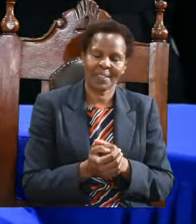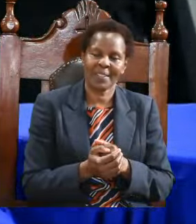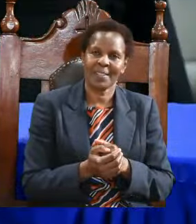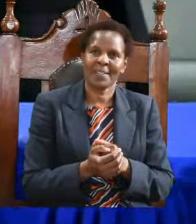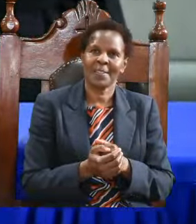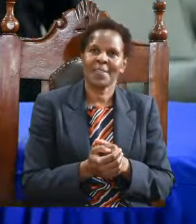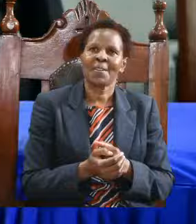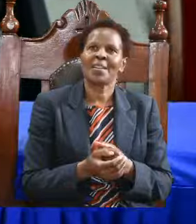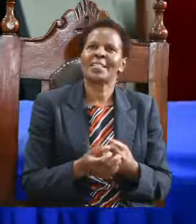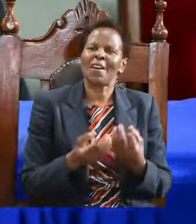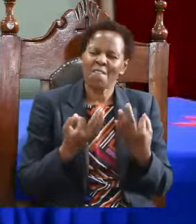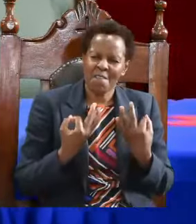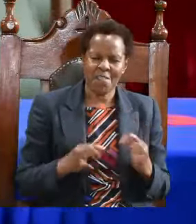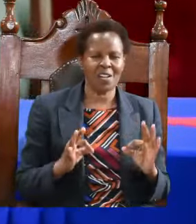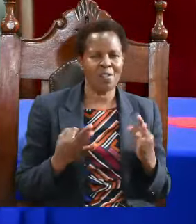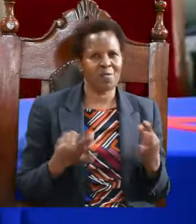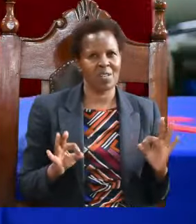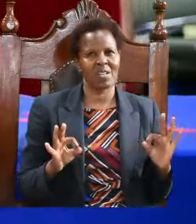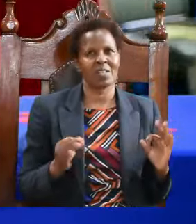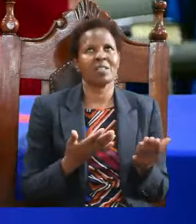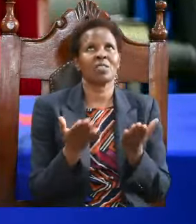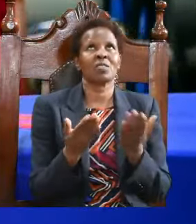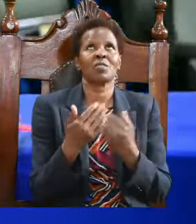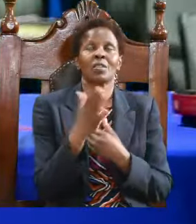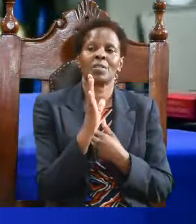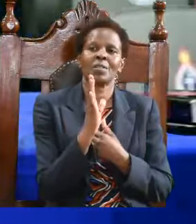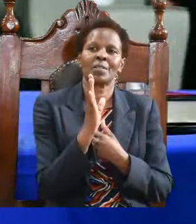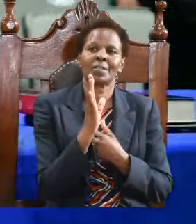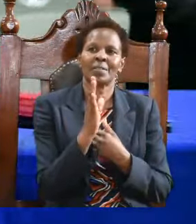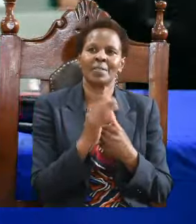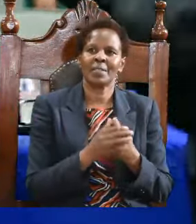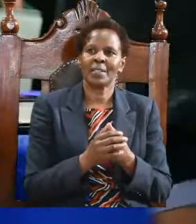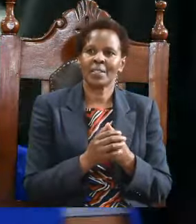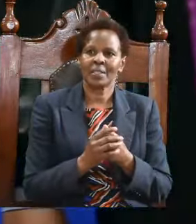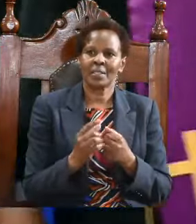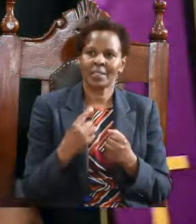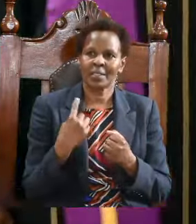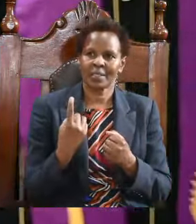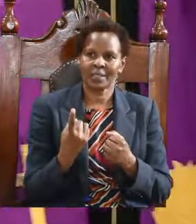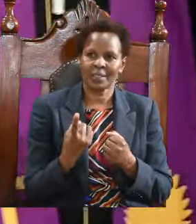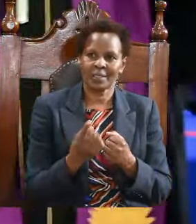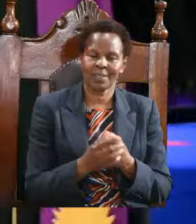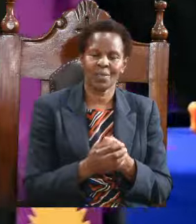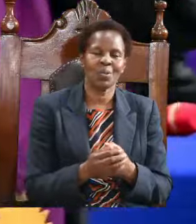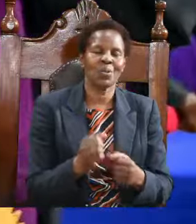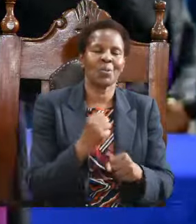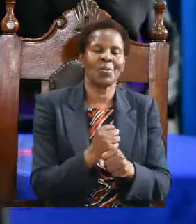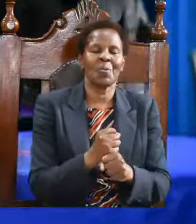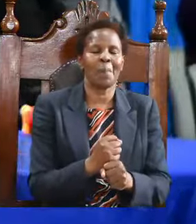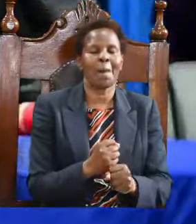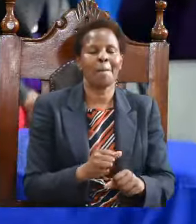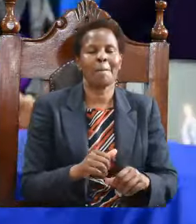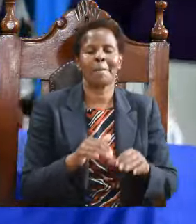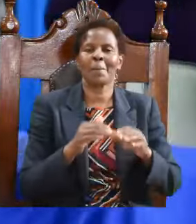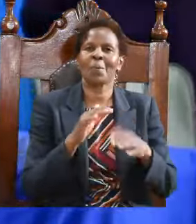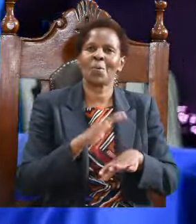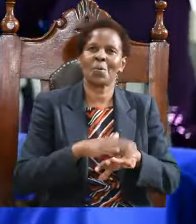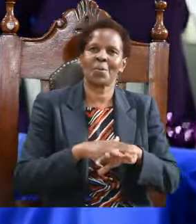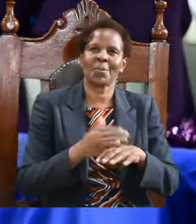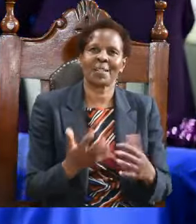be a free will. Service to the Lord. And I want to tell you, we are doing great things. Like